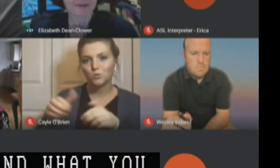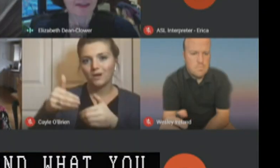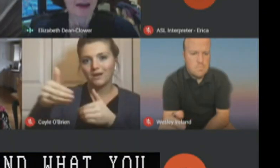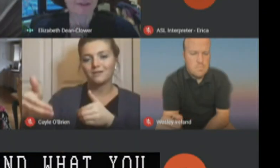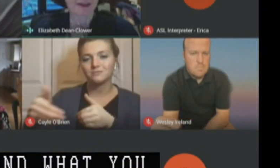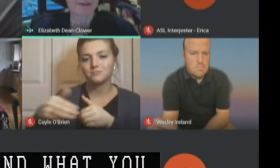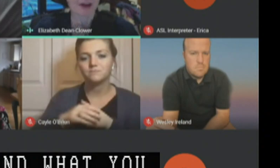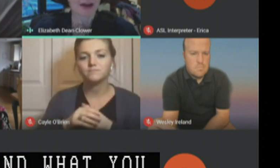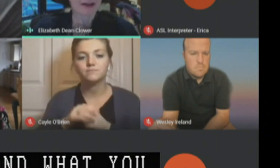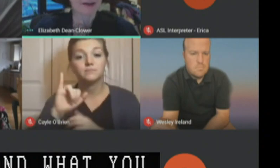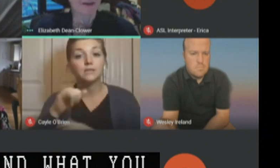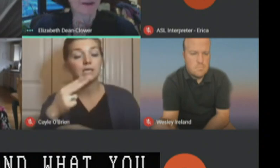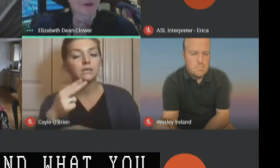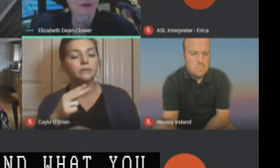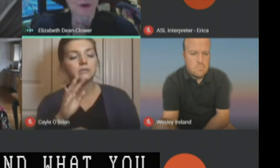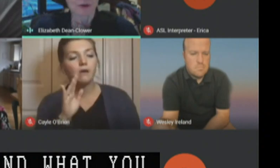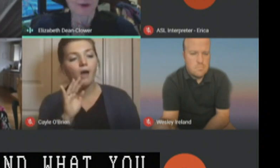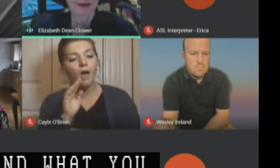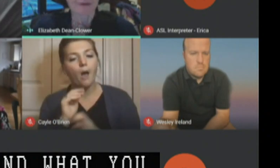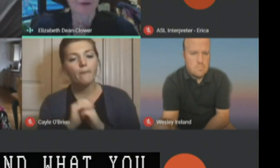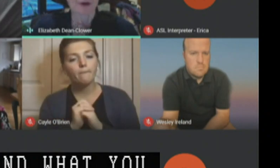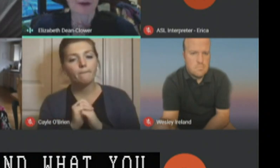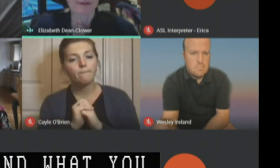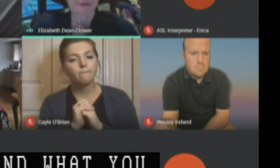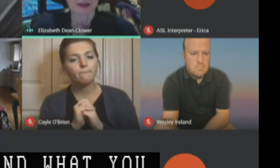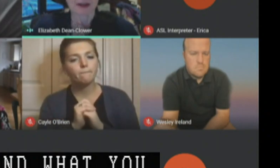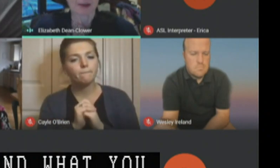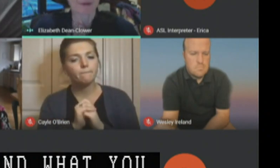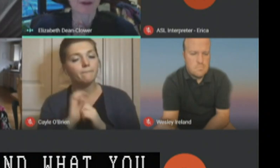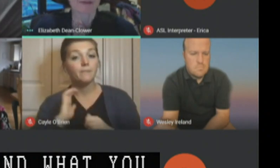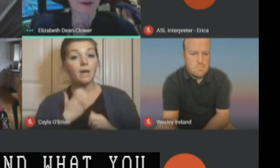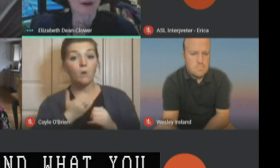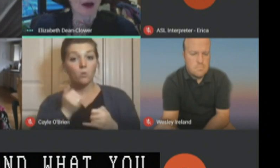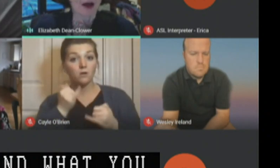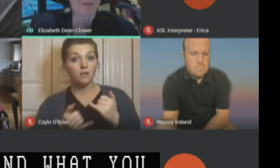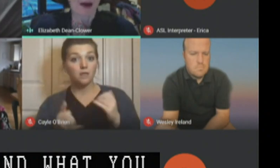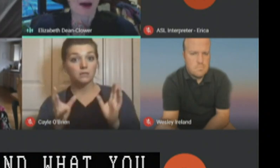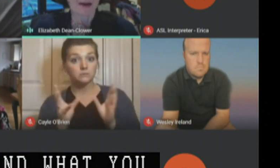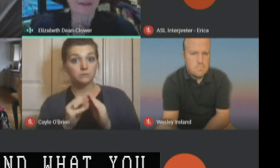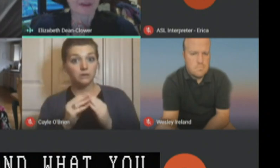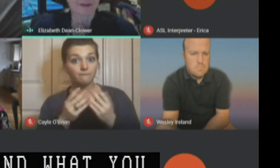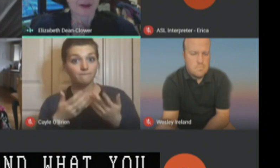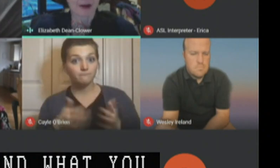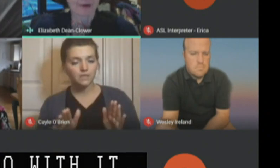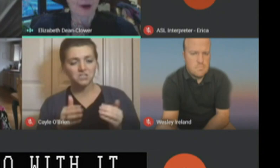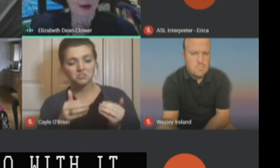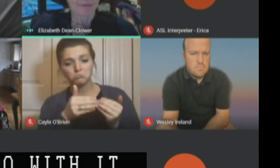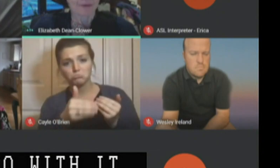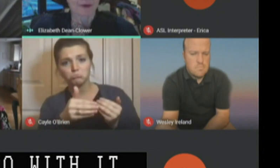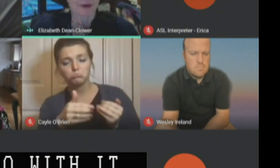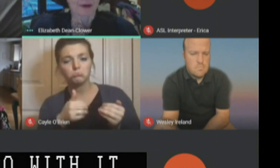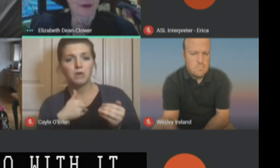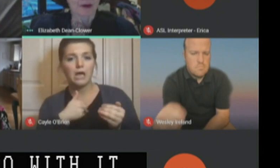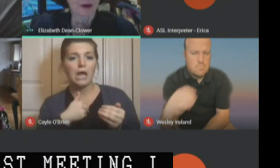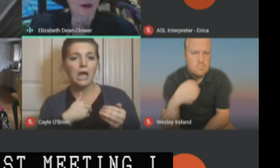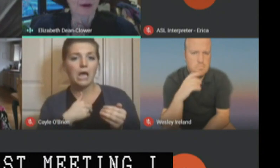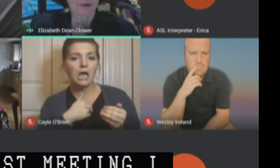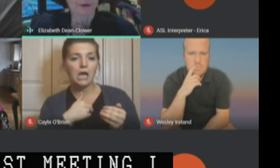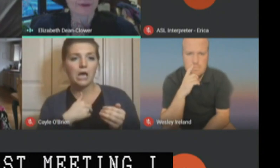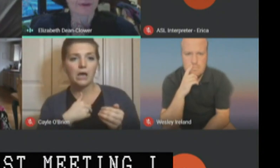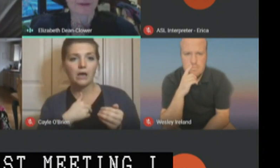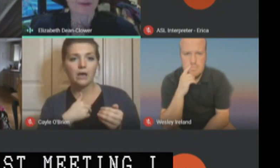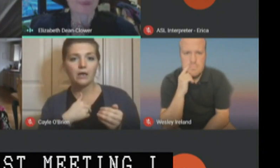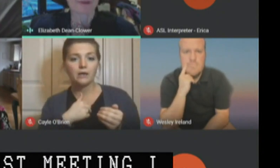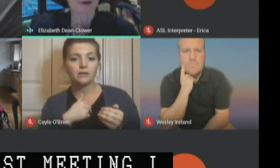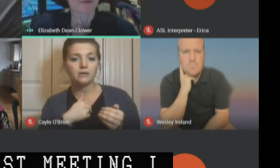It was last left, shortly after our last meeting, I believe, I sent it out, or